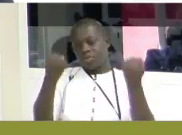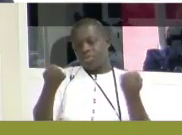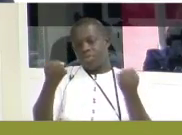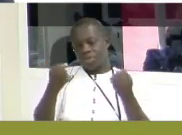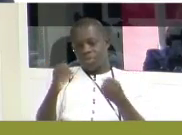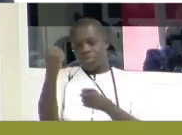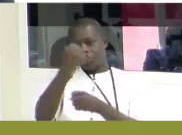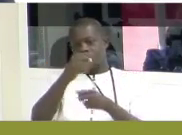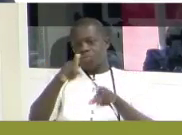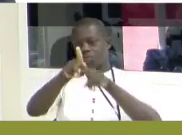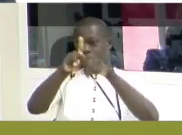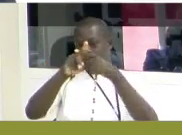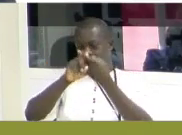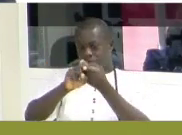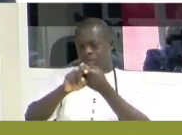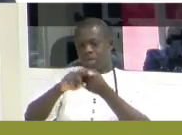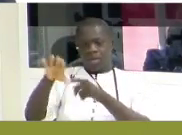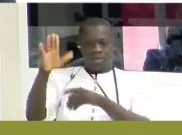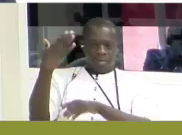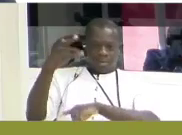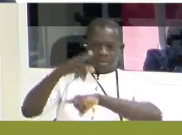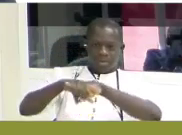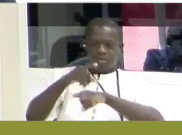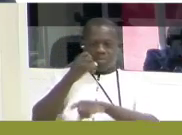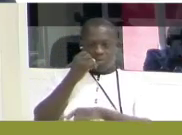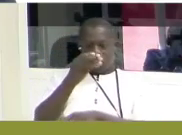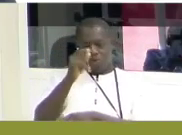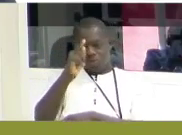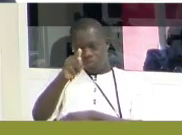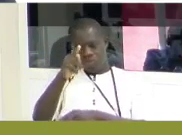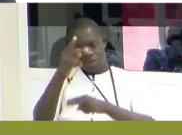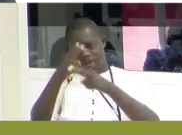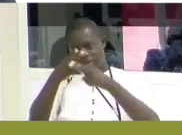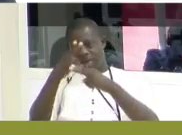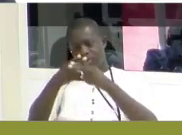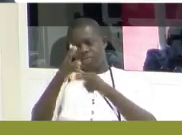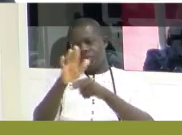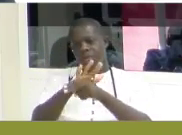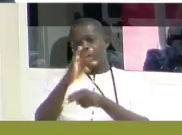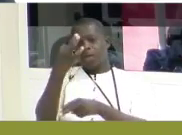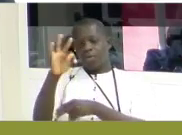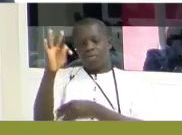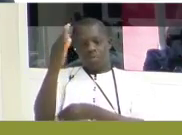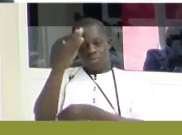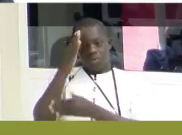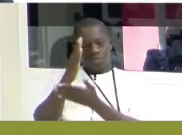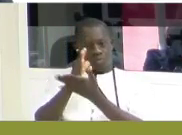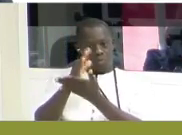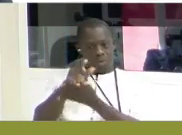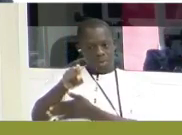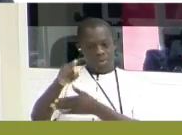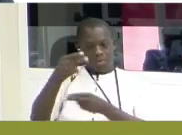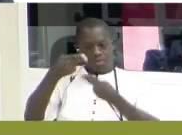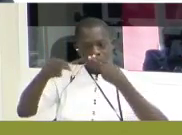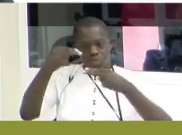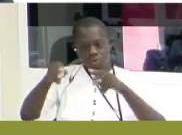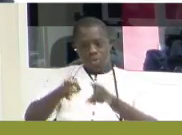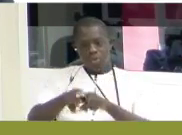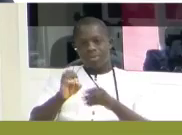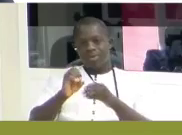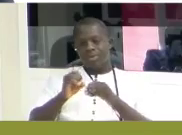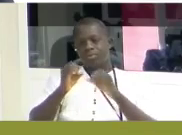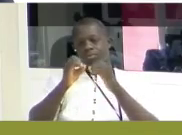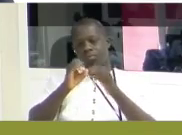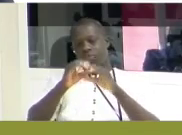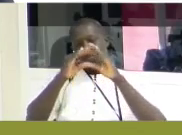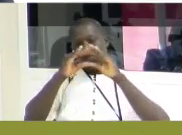time, that you should be careful. Because if they find out that, okay, these stories were published on the Freedom newspaper, they will come after